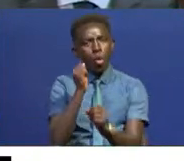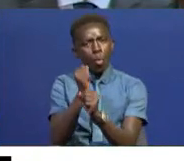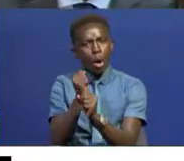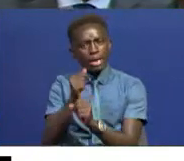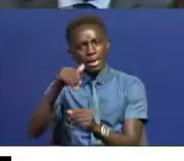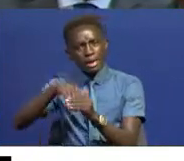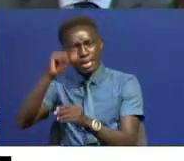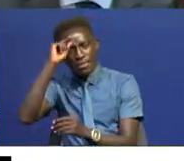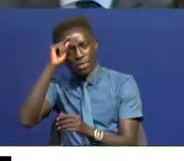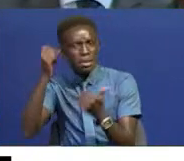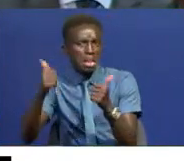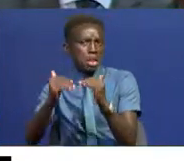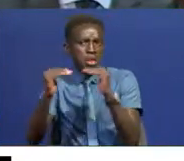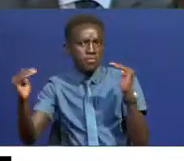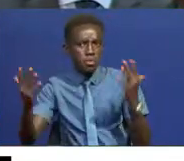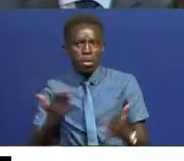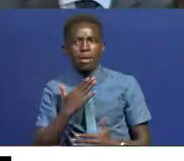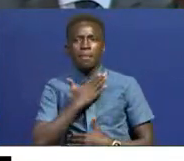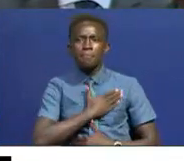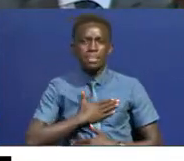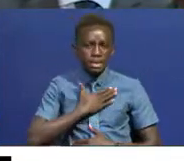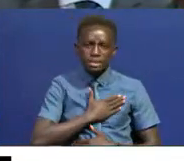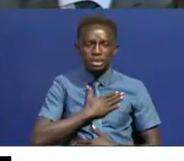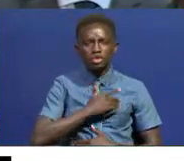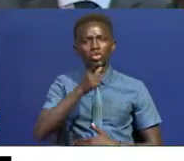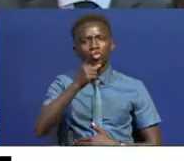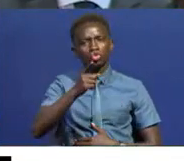level, please surrender